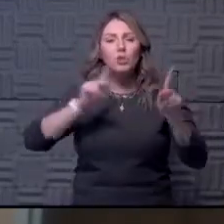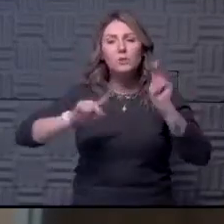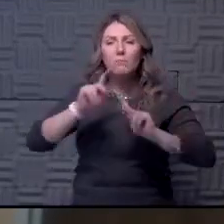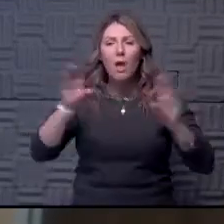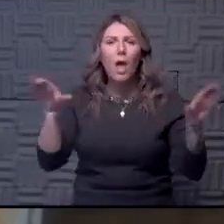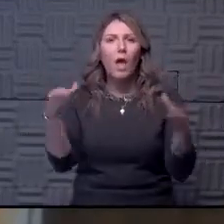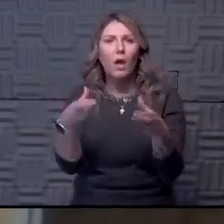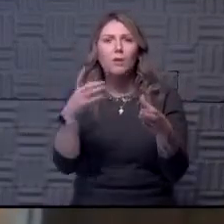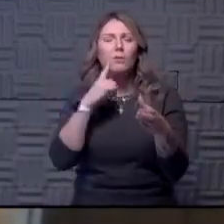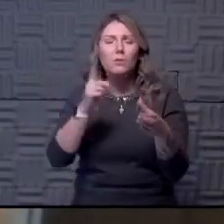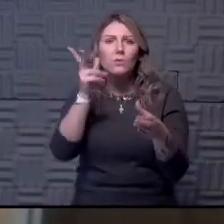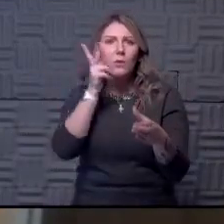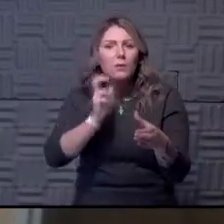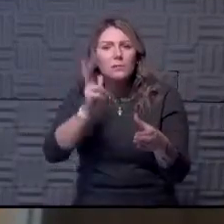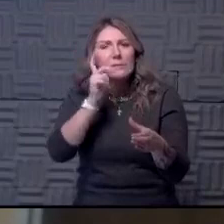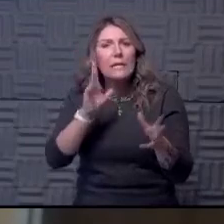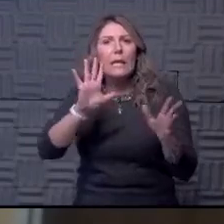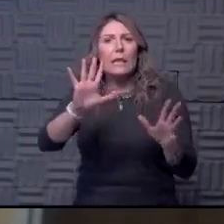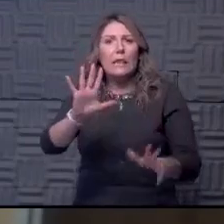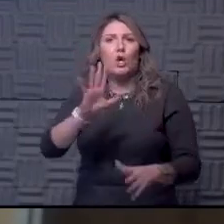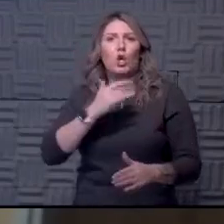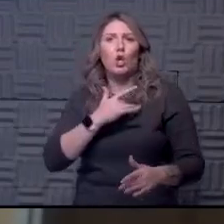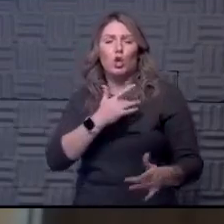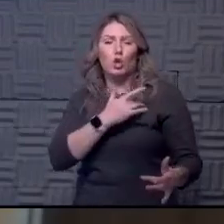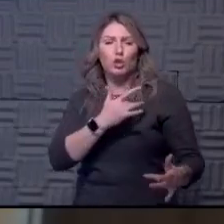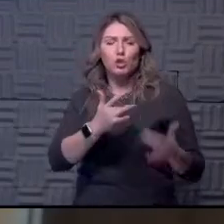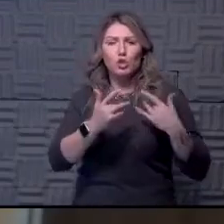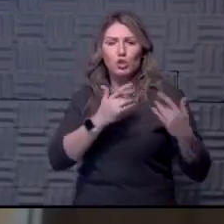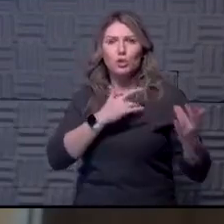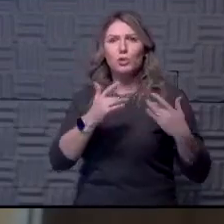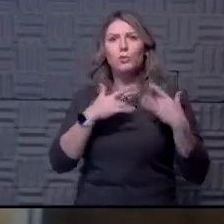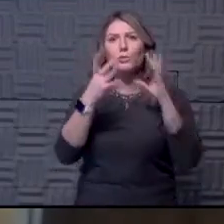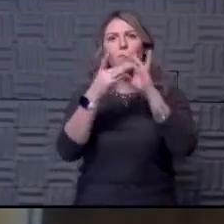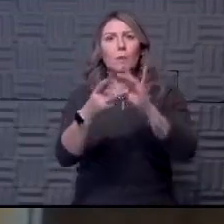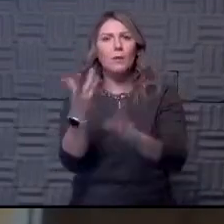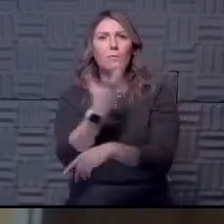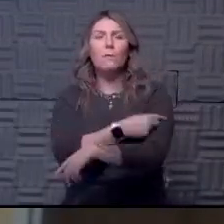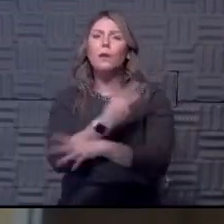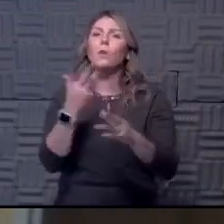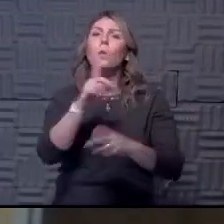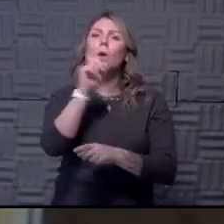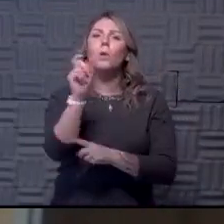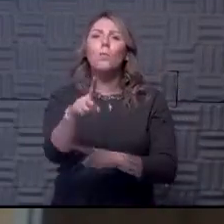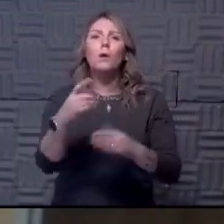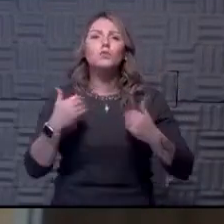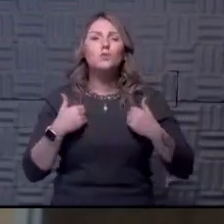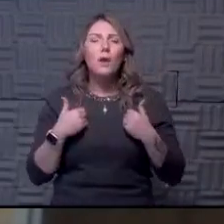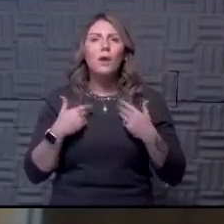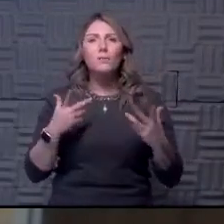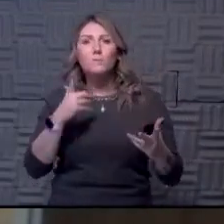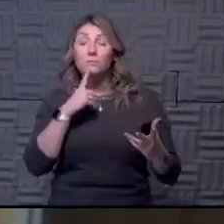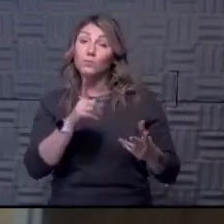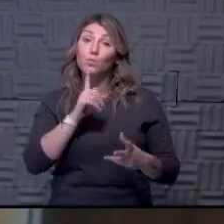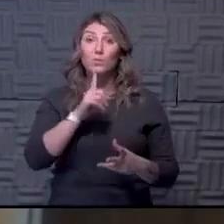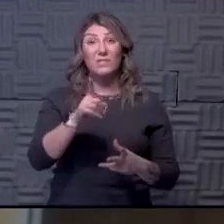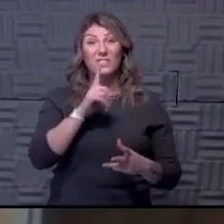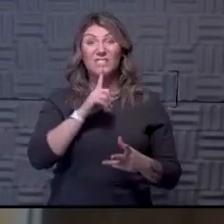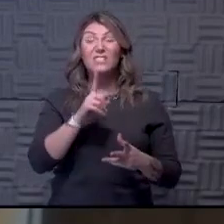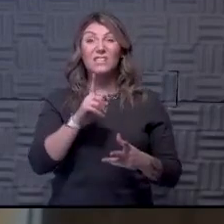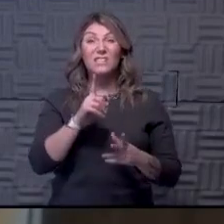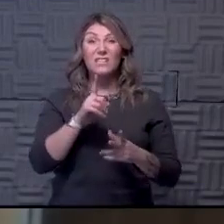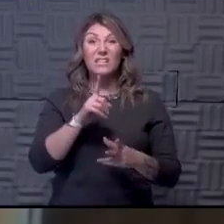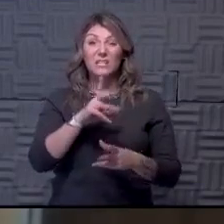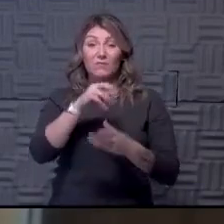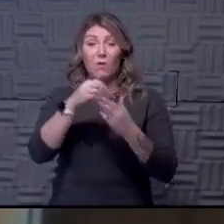really listening about what are their concerns related to the vaccine, what questions do they have. It's been mainly with diverse